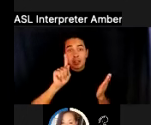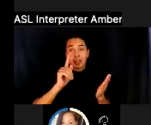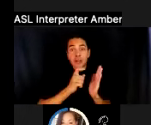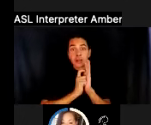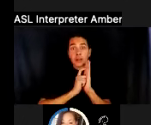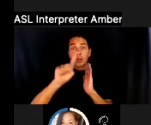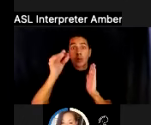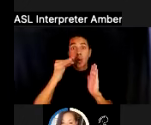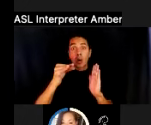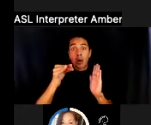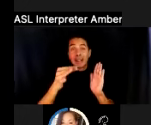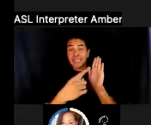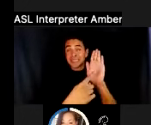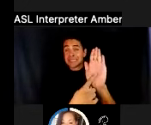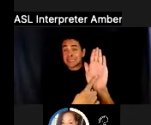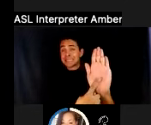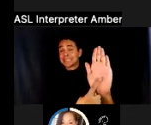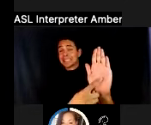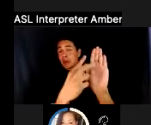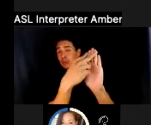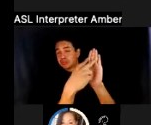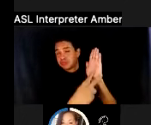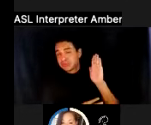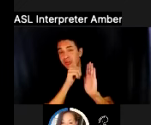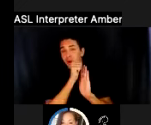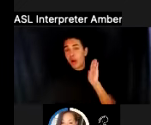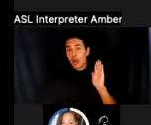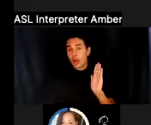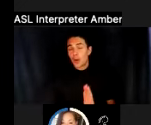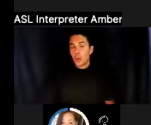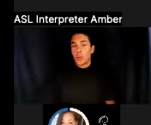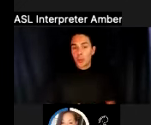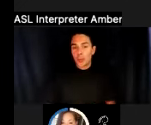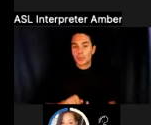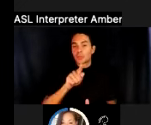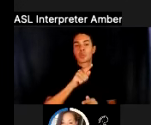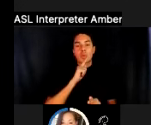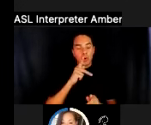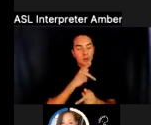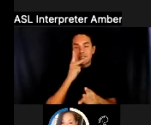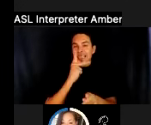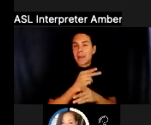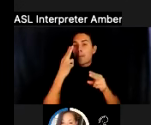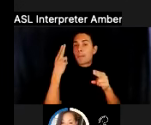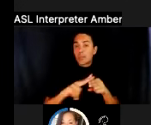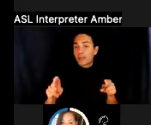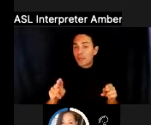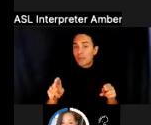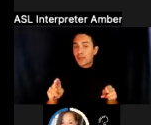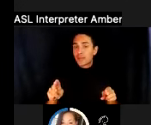court. So it's really important to keep that as brief or